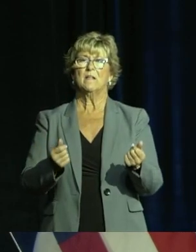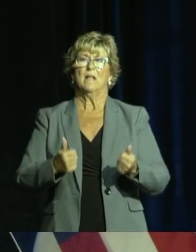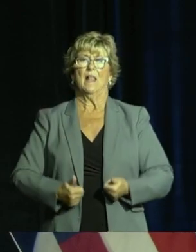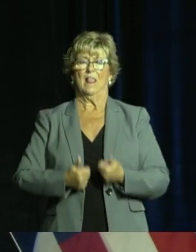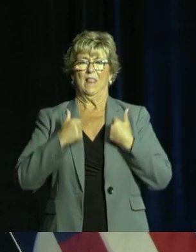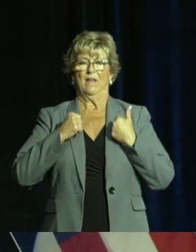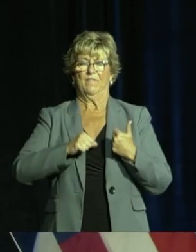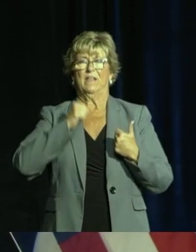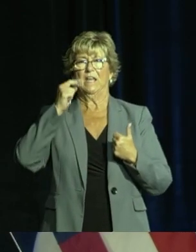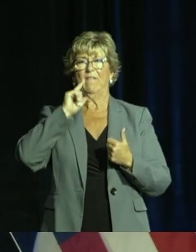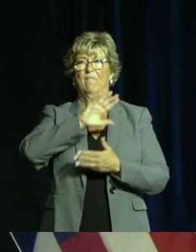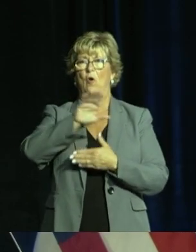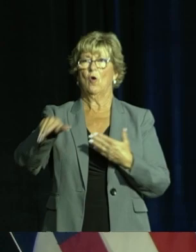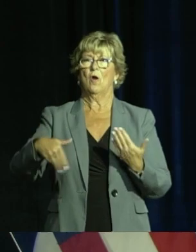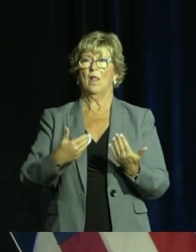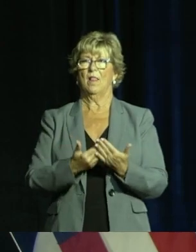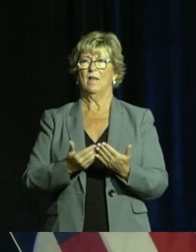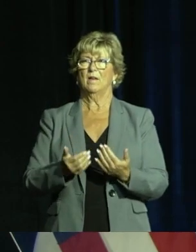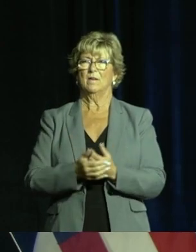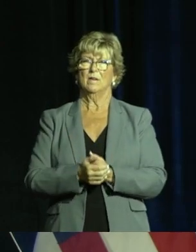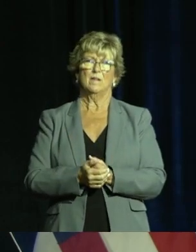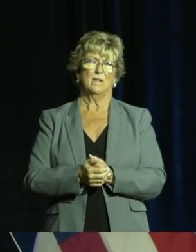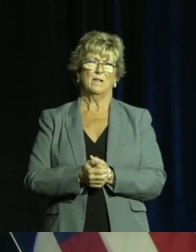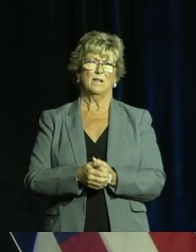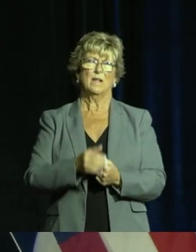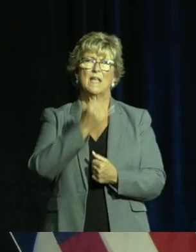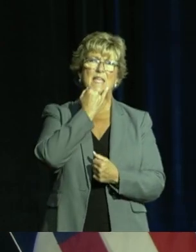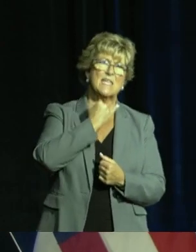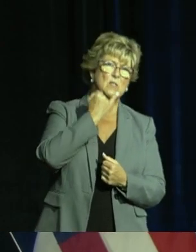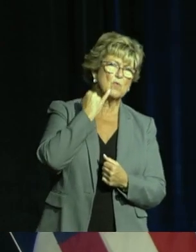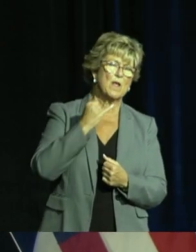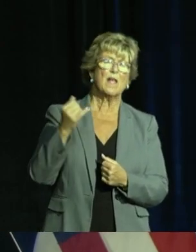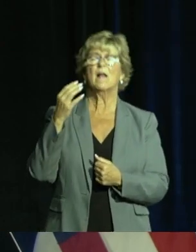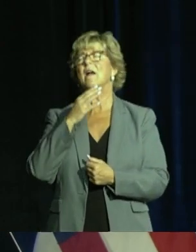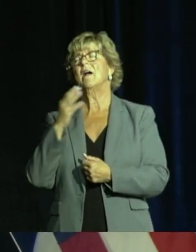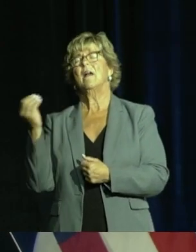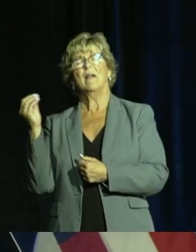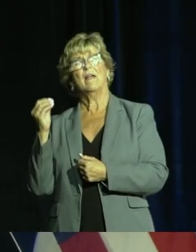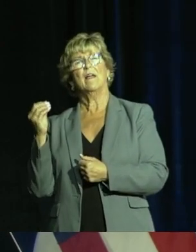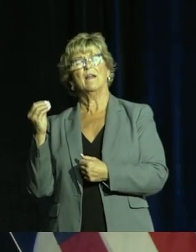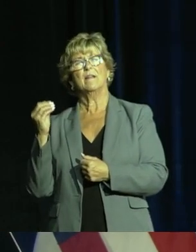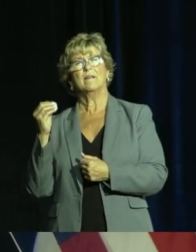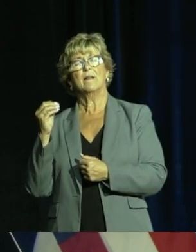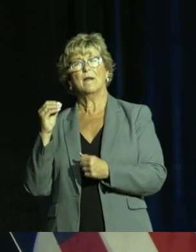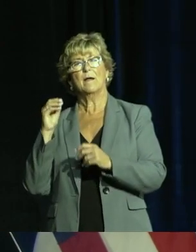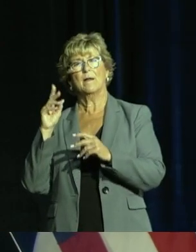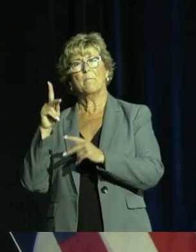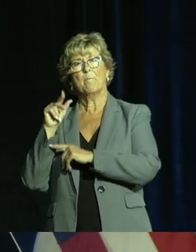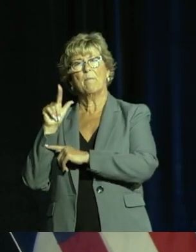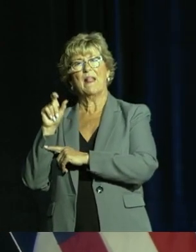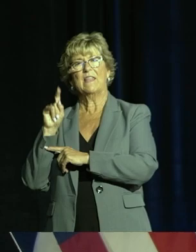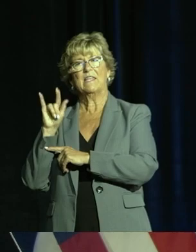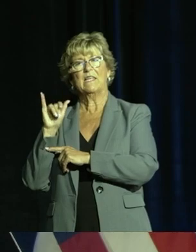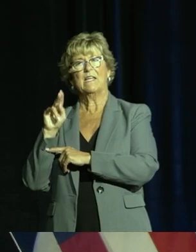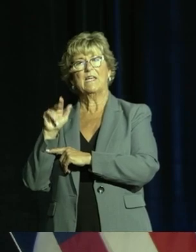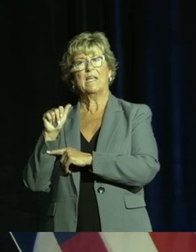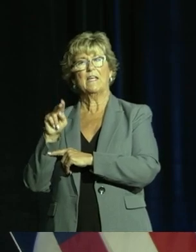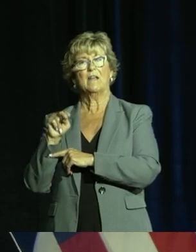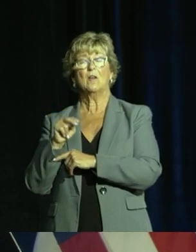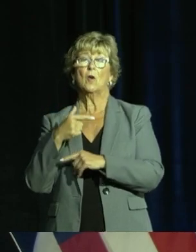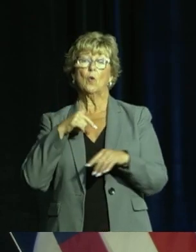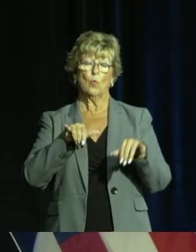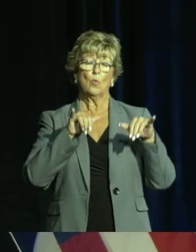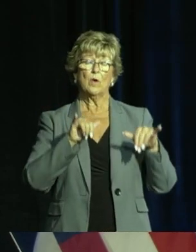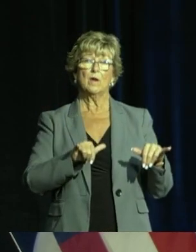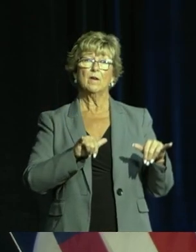dignity for all, Israelis and Palestinians. We stand together holding the